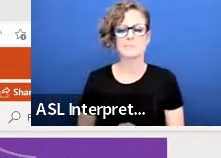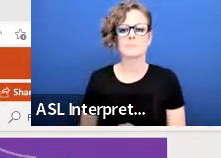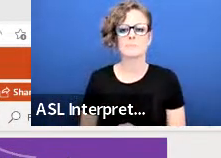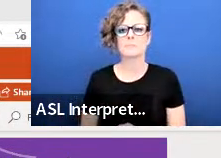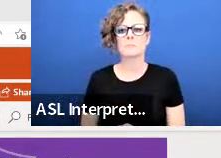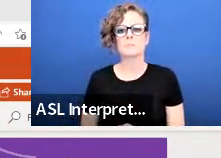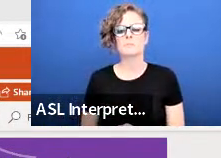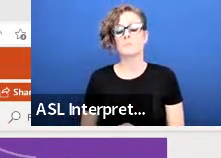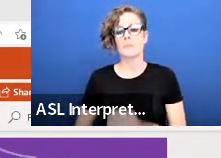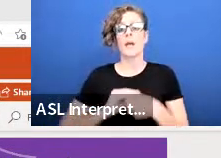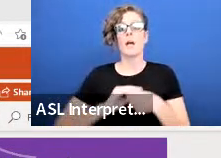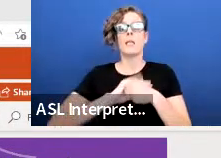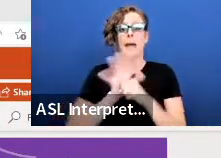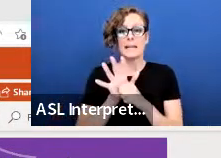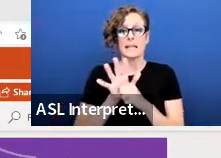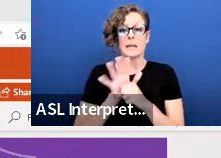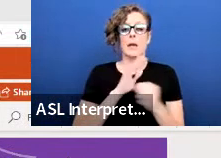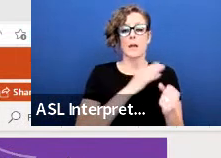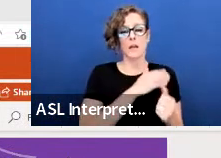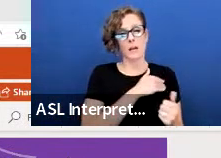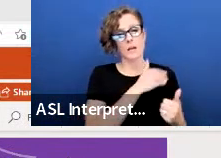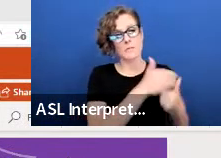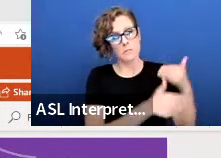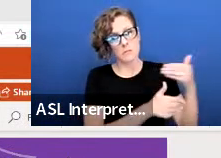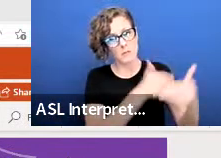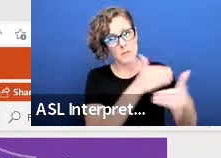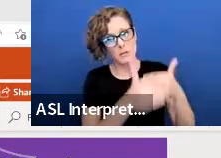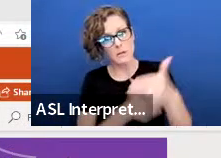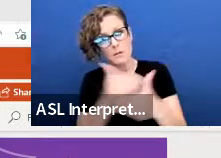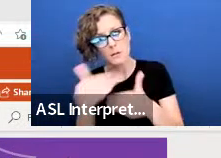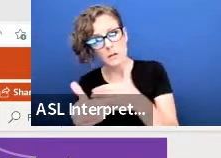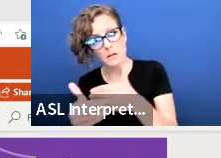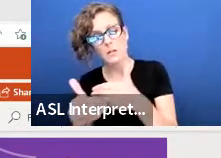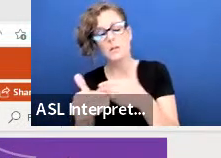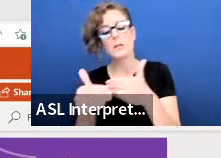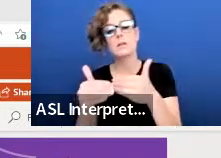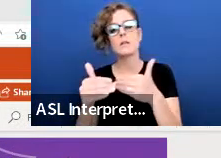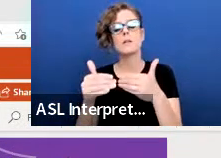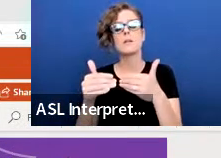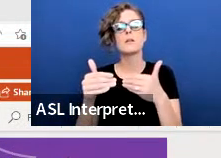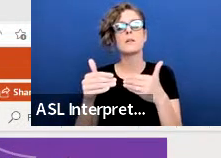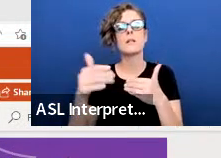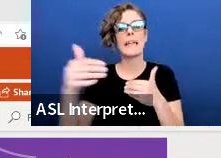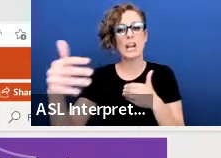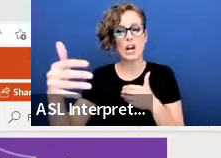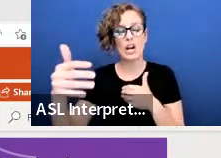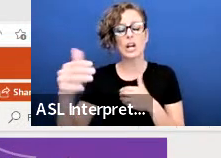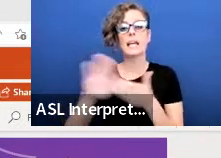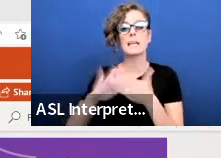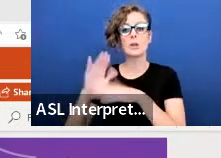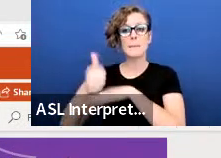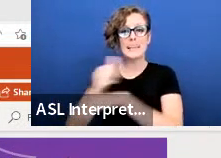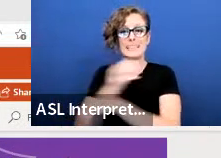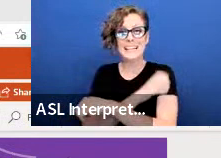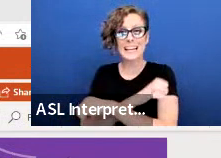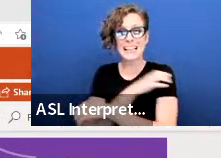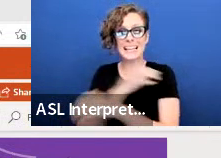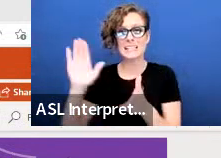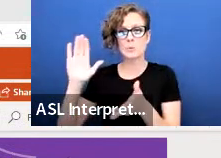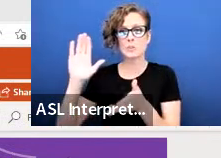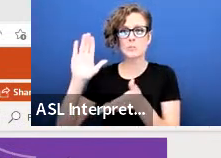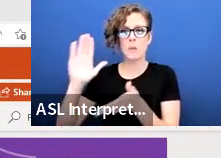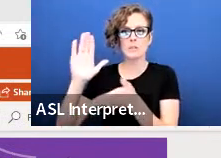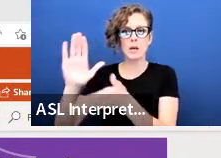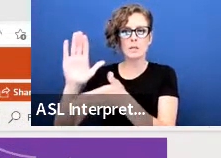pandemic, we got to a point where we were doing smaller community-based clinics. These were reoccurring on a